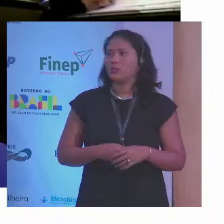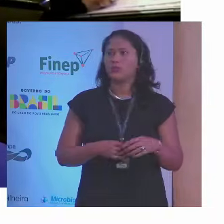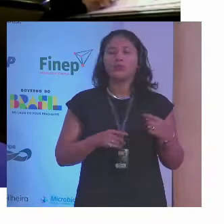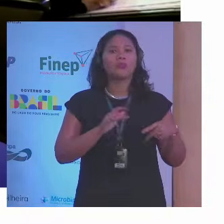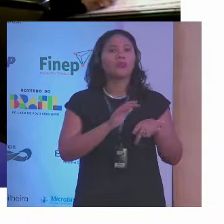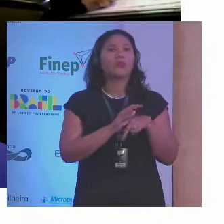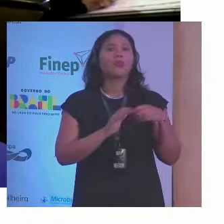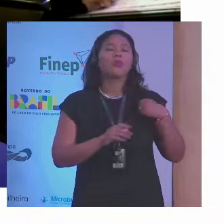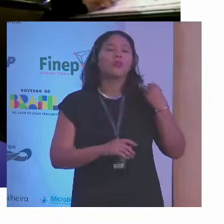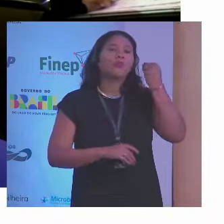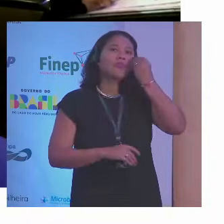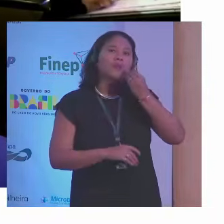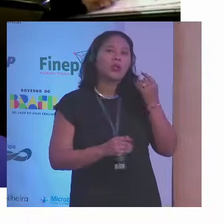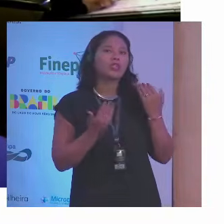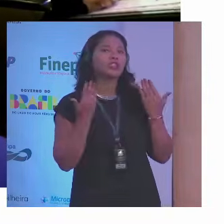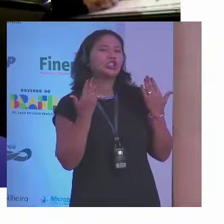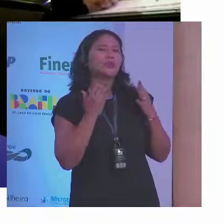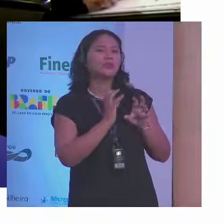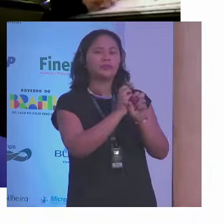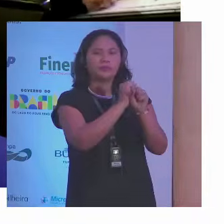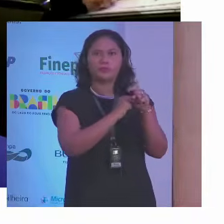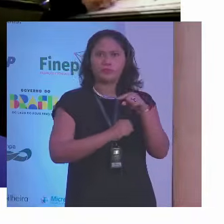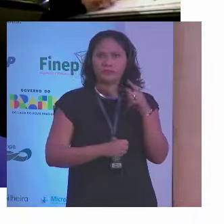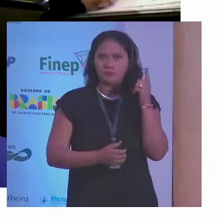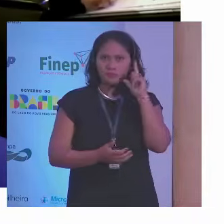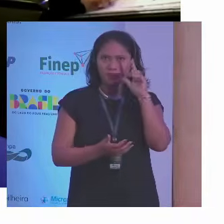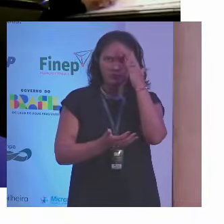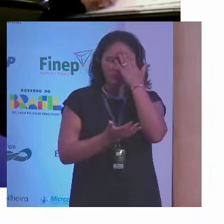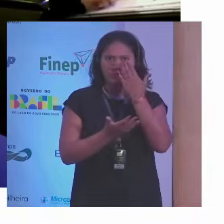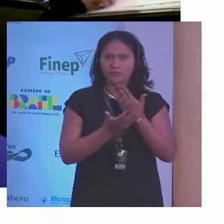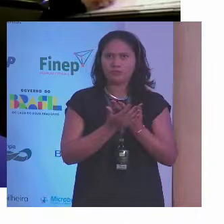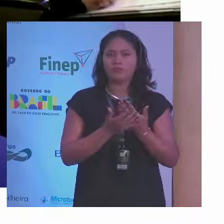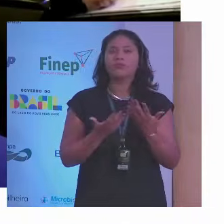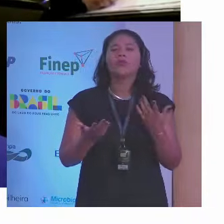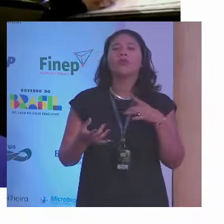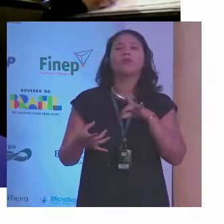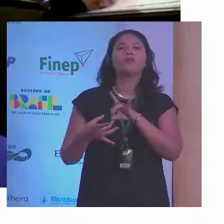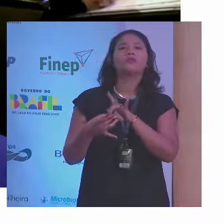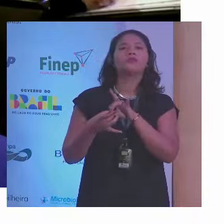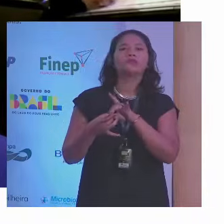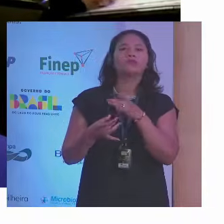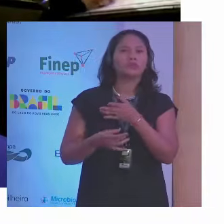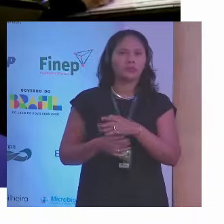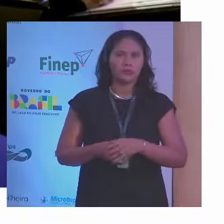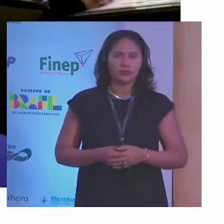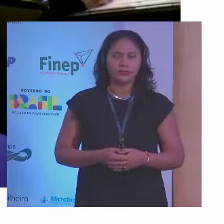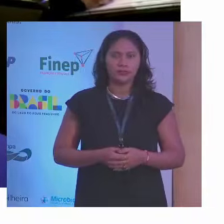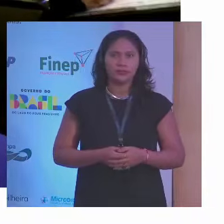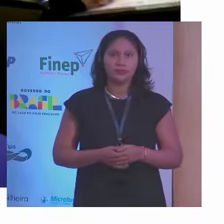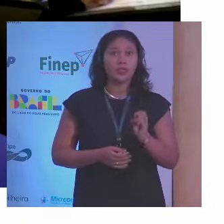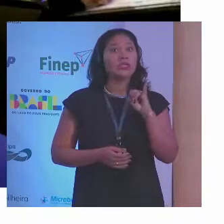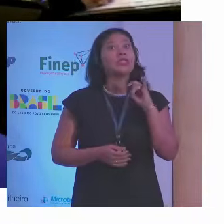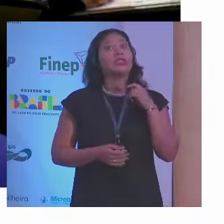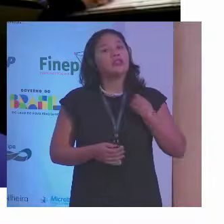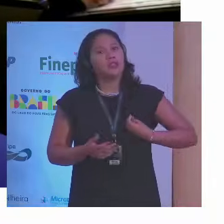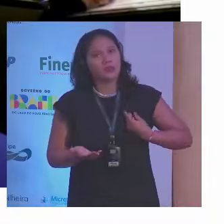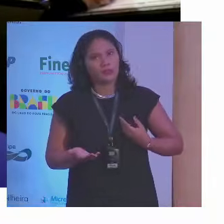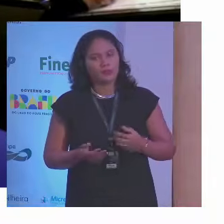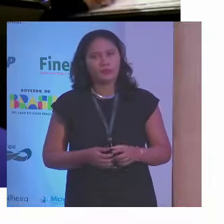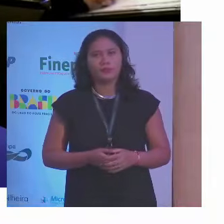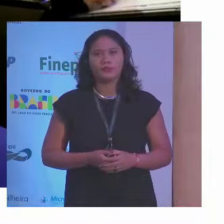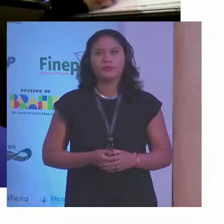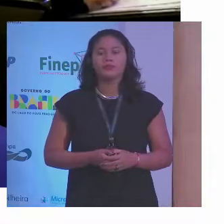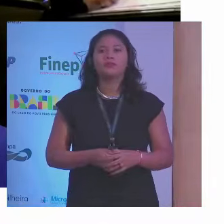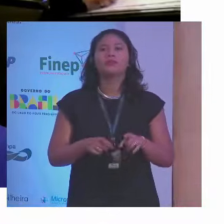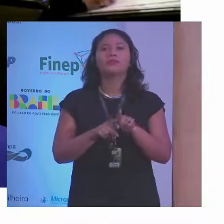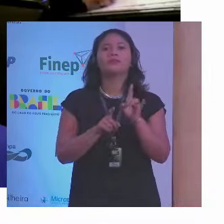reliable estimate of how close we are for, if we are actually going